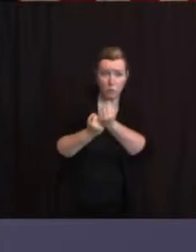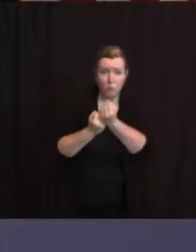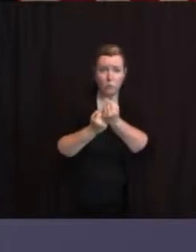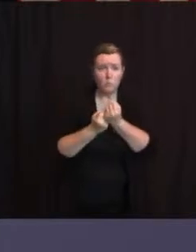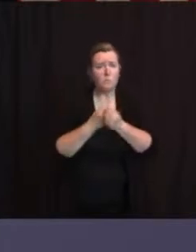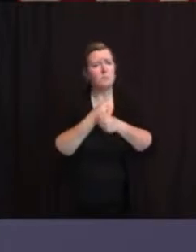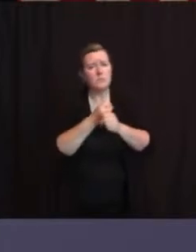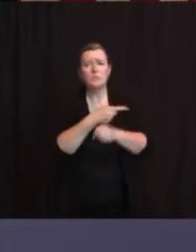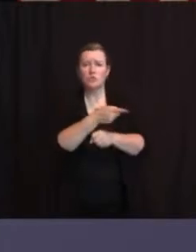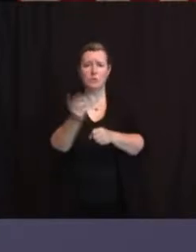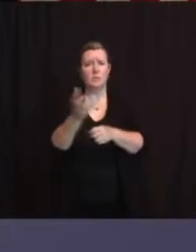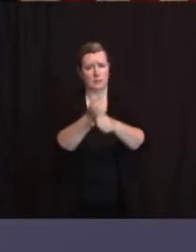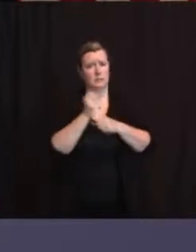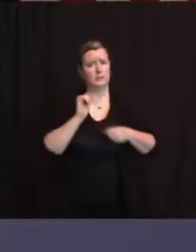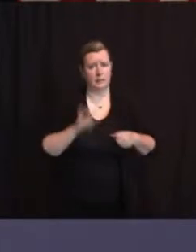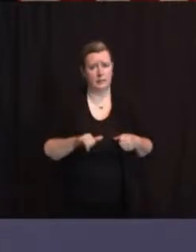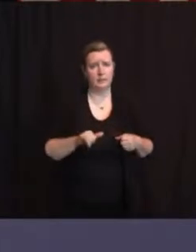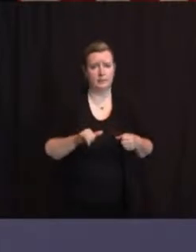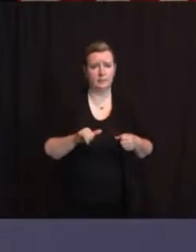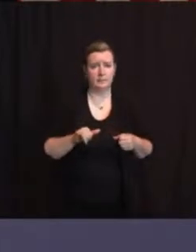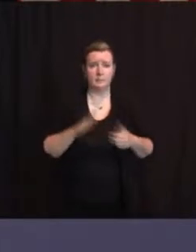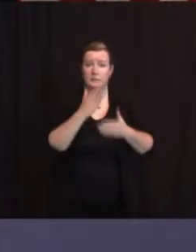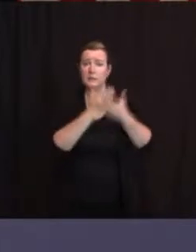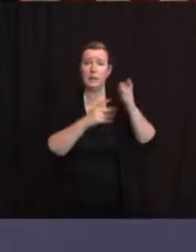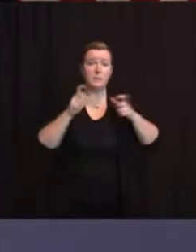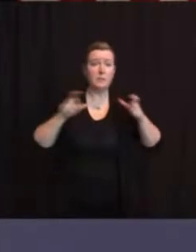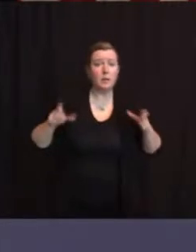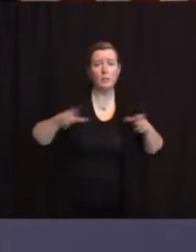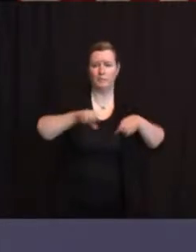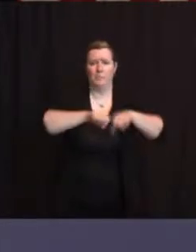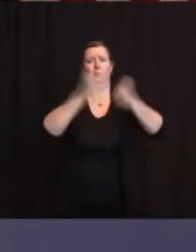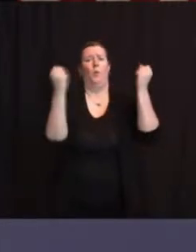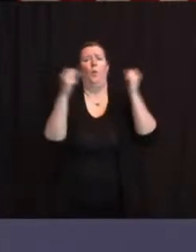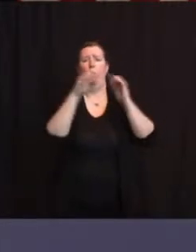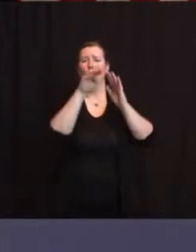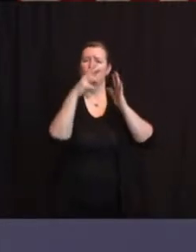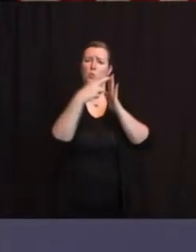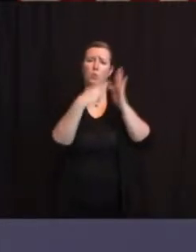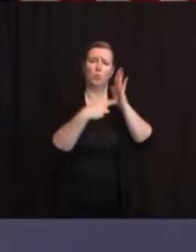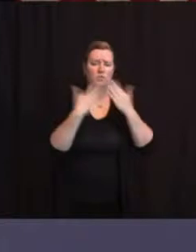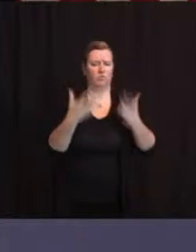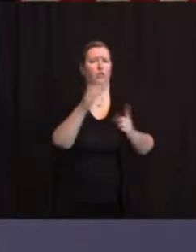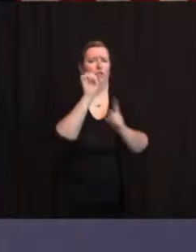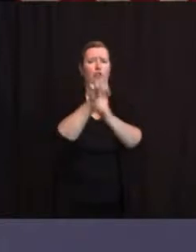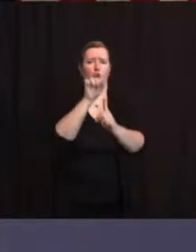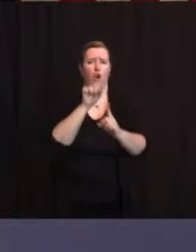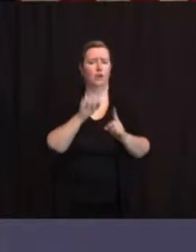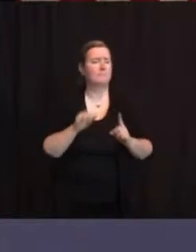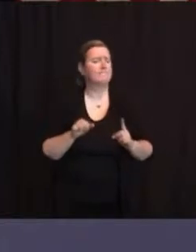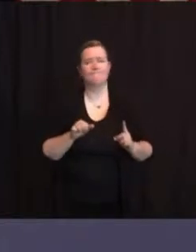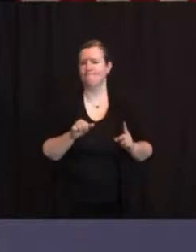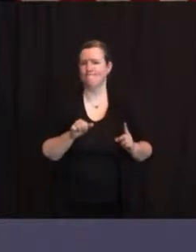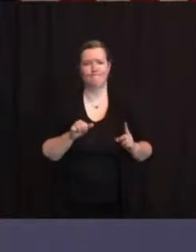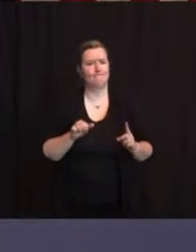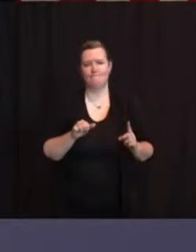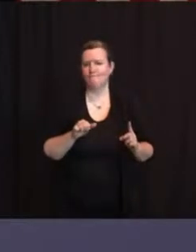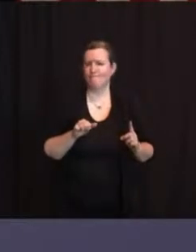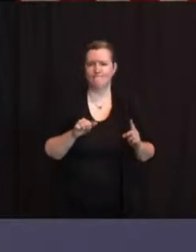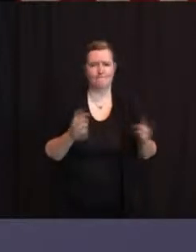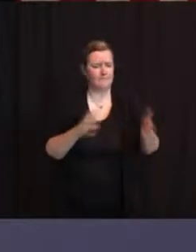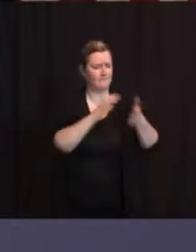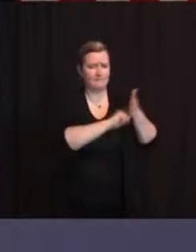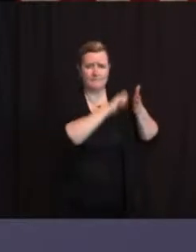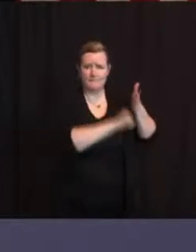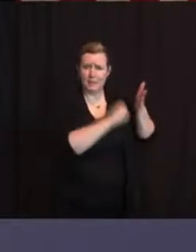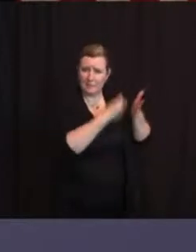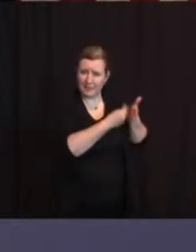the rules is only hurting everyone else who's playing by them. They're draining resources that deservedly belong to other residents, and